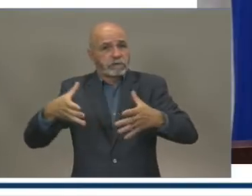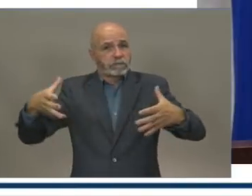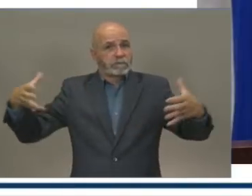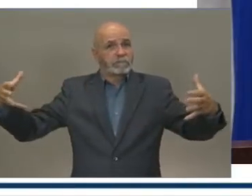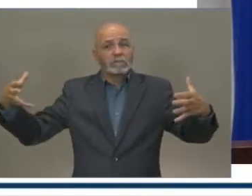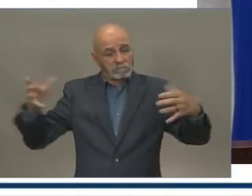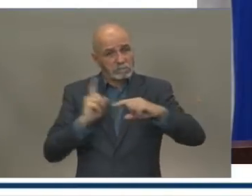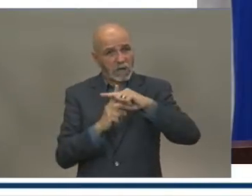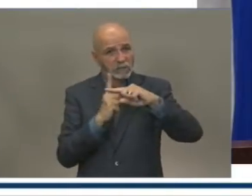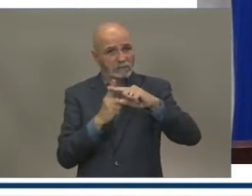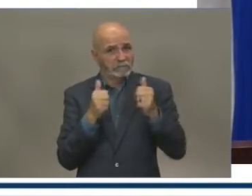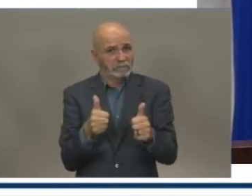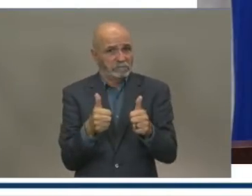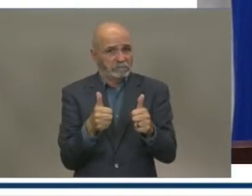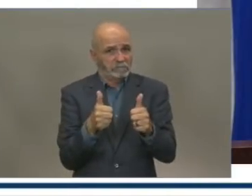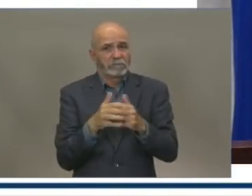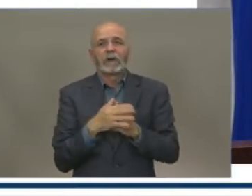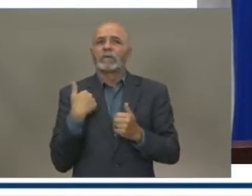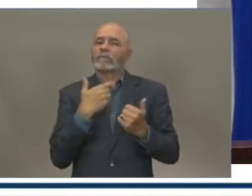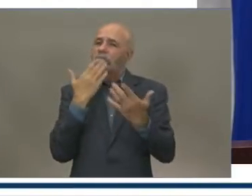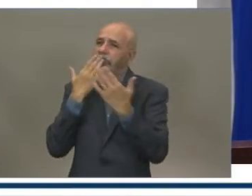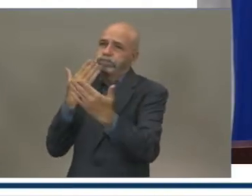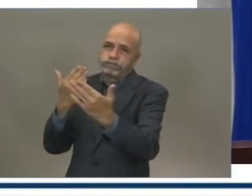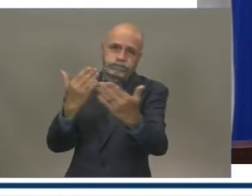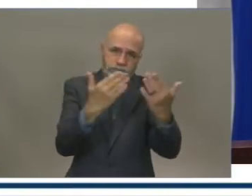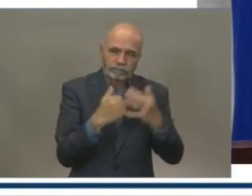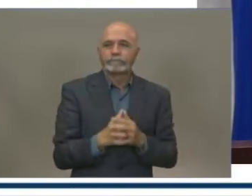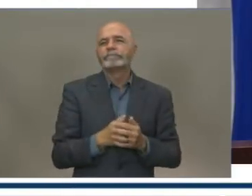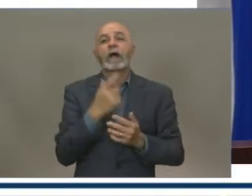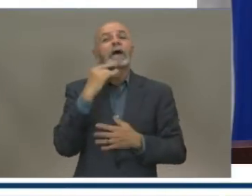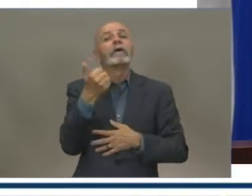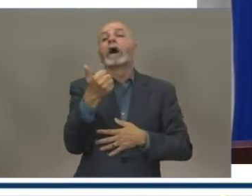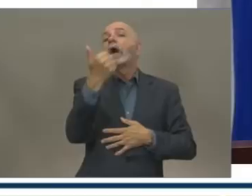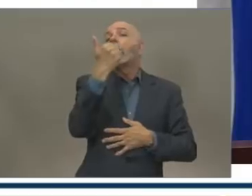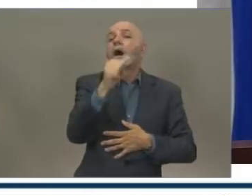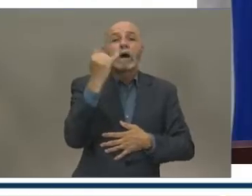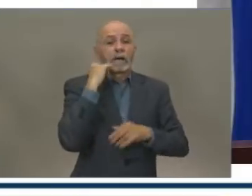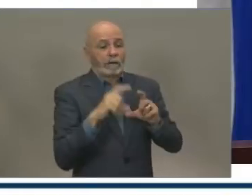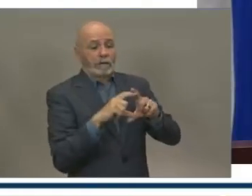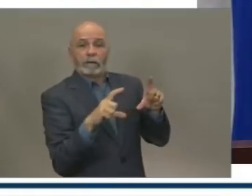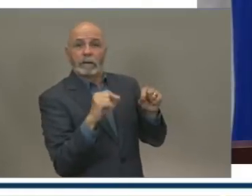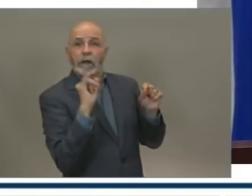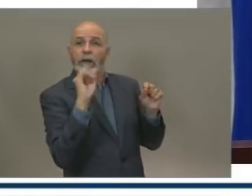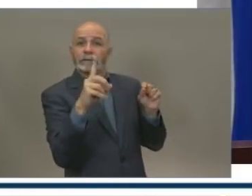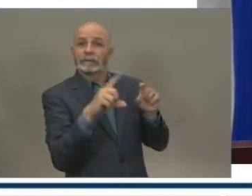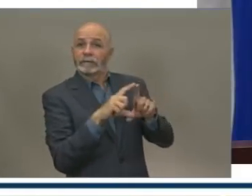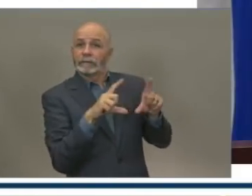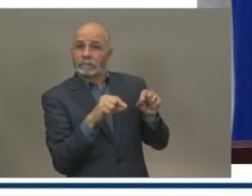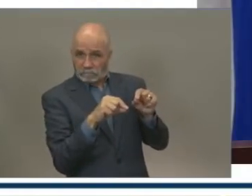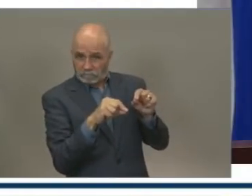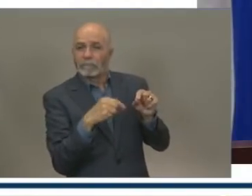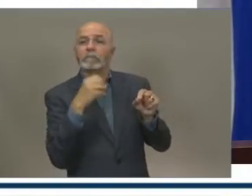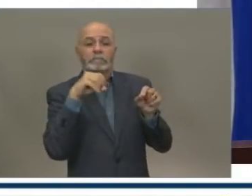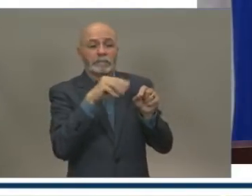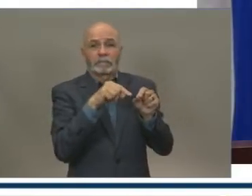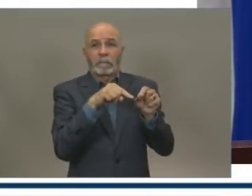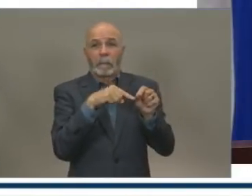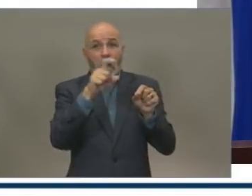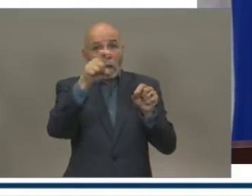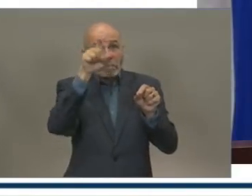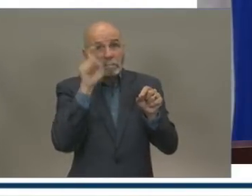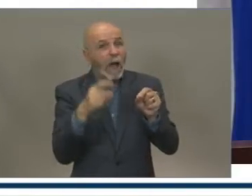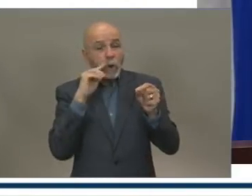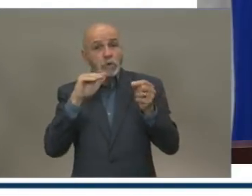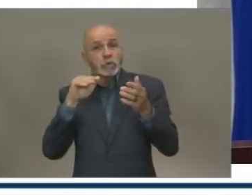any vaccine record is acceptable as long as it shows the required details. You do not need to have the new version